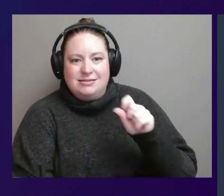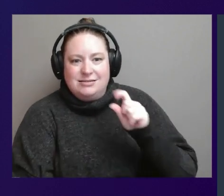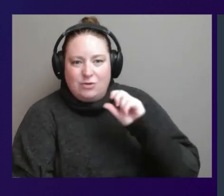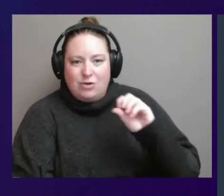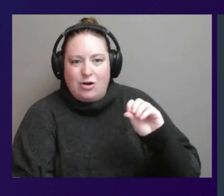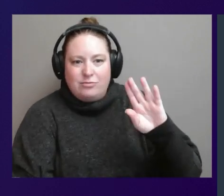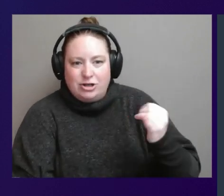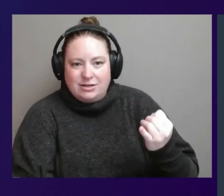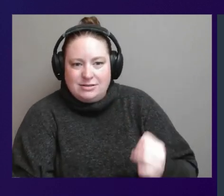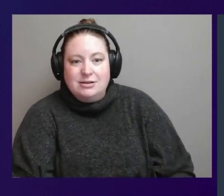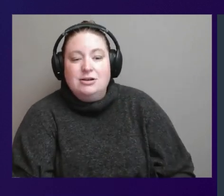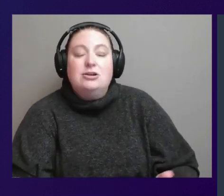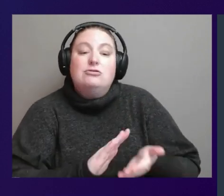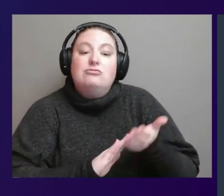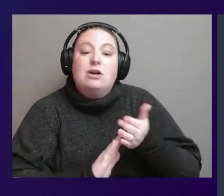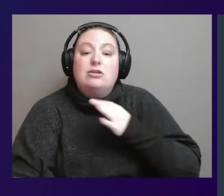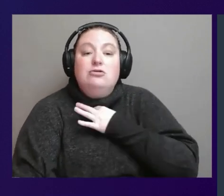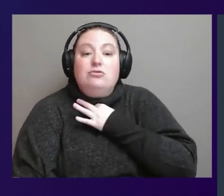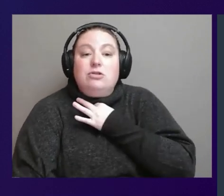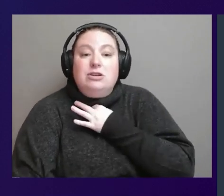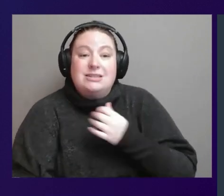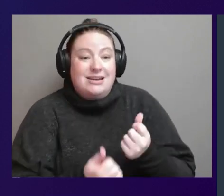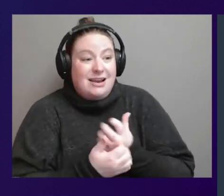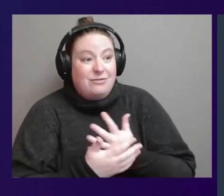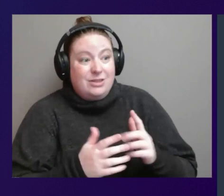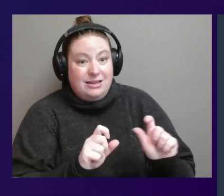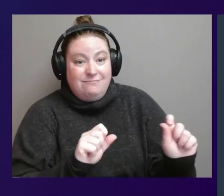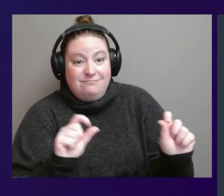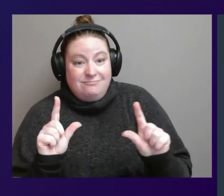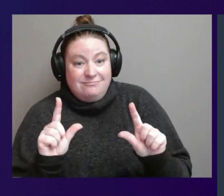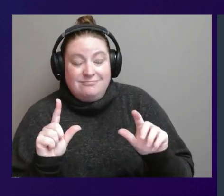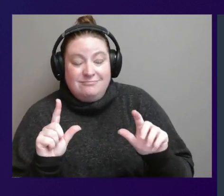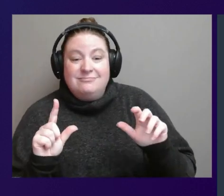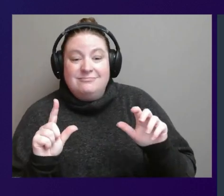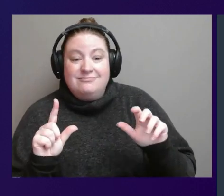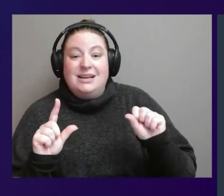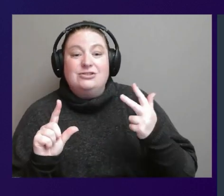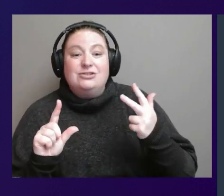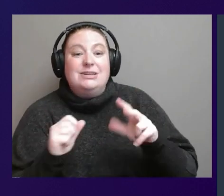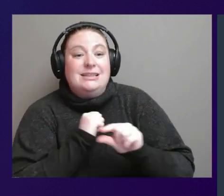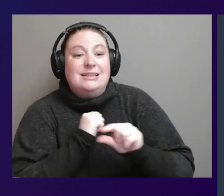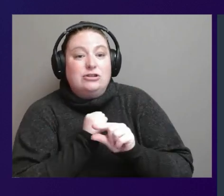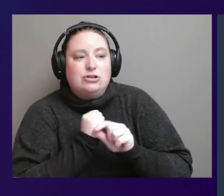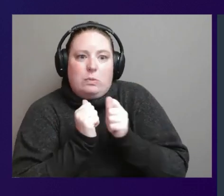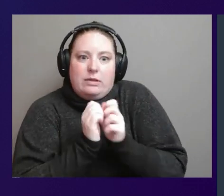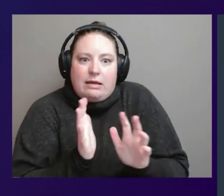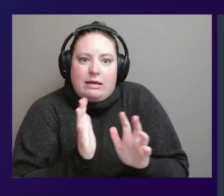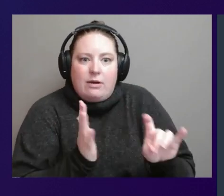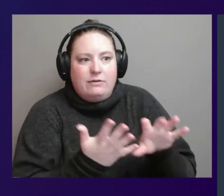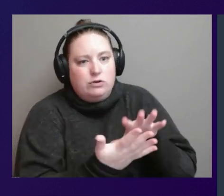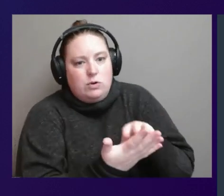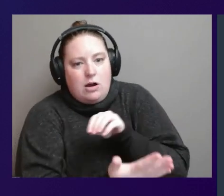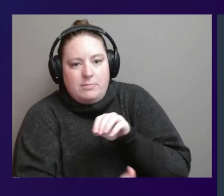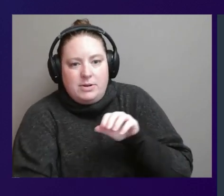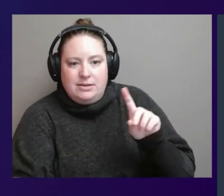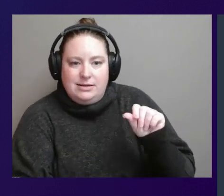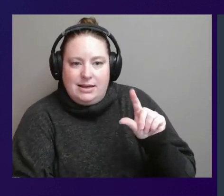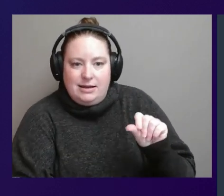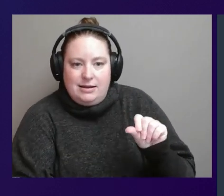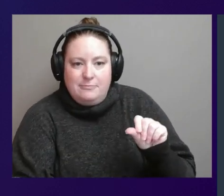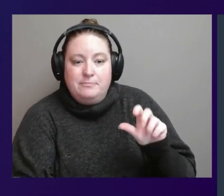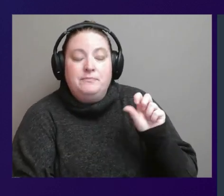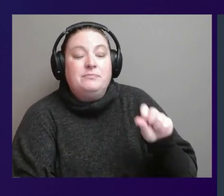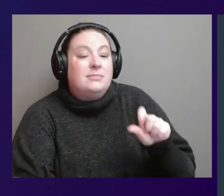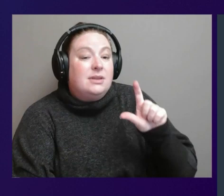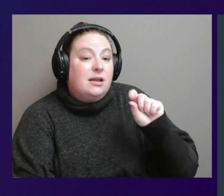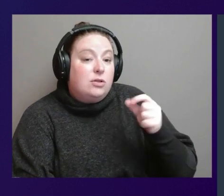objects restored from S3 Glacier without having to copy the restored data. For example, you can conduct log analysis across